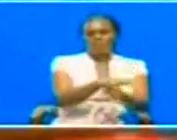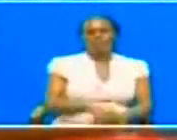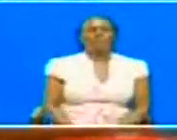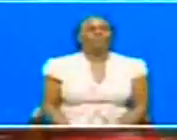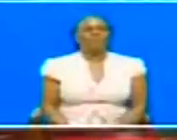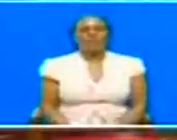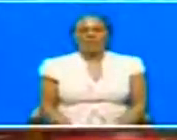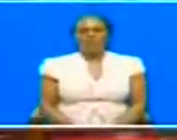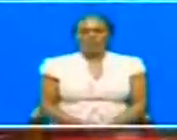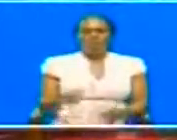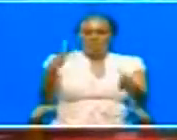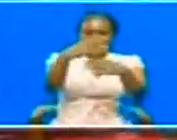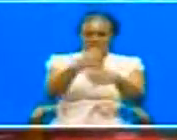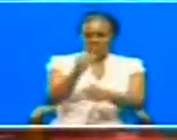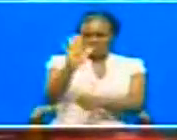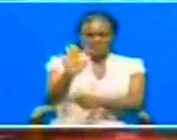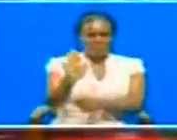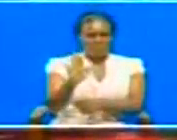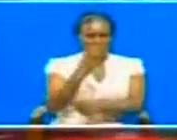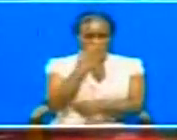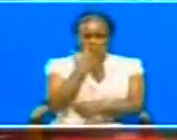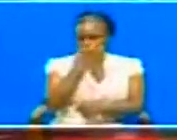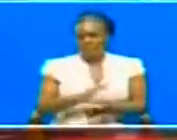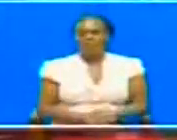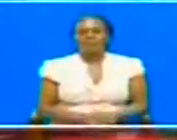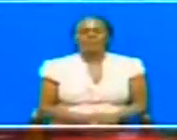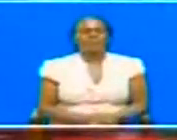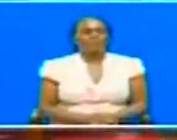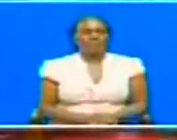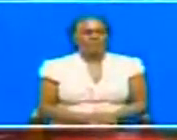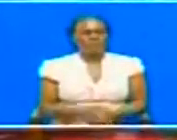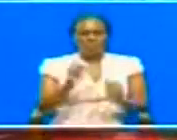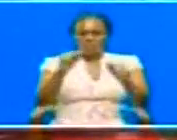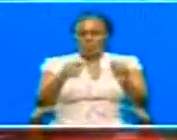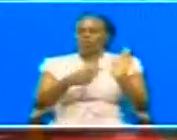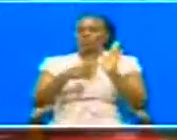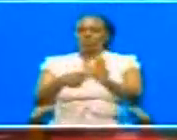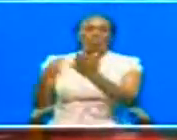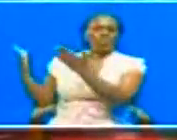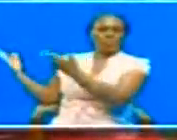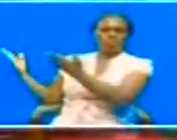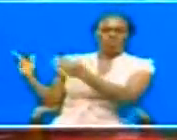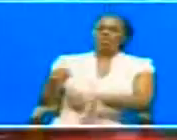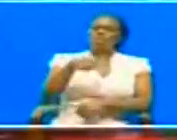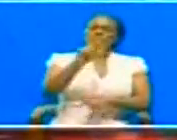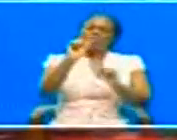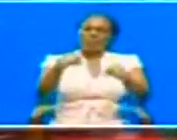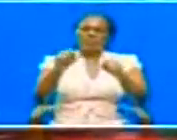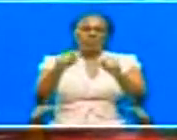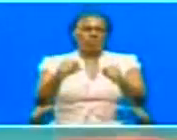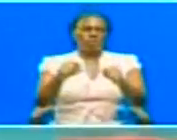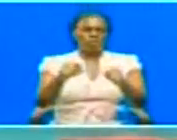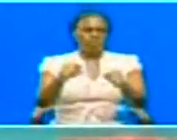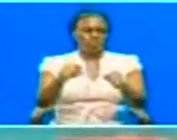yeah. Your foundation, and you know, we're going to put this up right now because you have a fantastic logo, and you can hold this, and Gracie, you can hold it as well. Okay. But let me ask, where do you get the funding from? Because